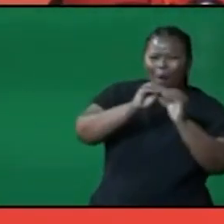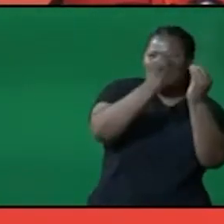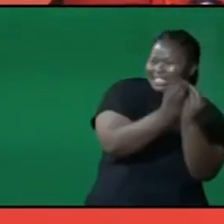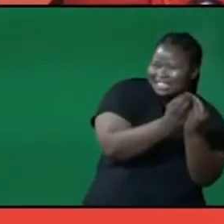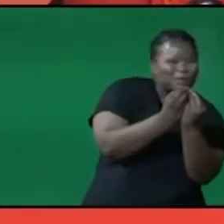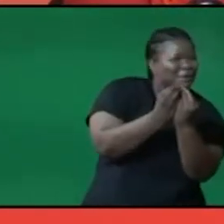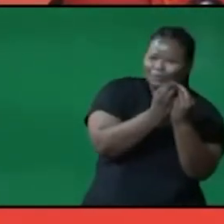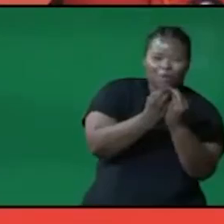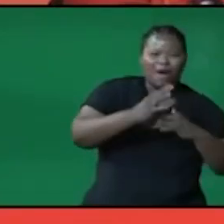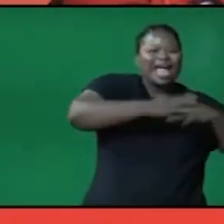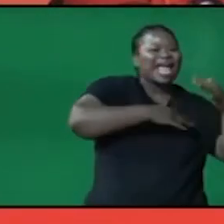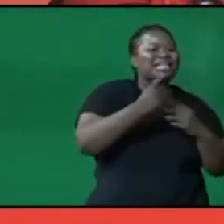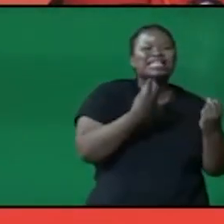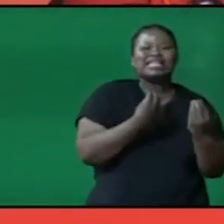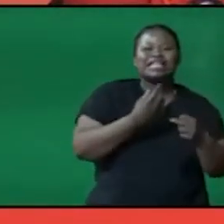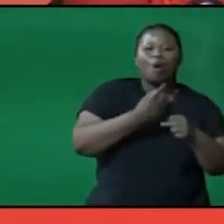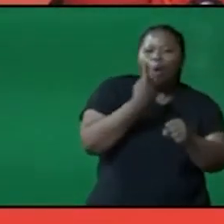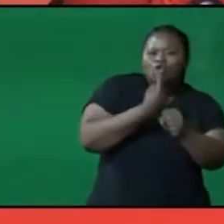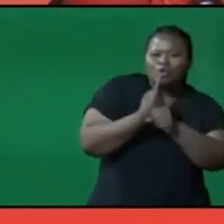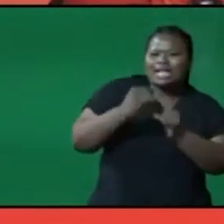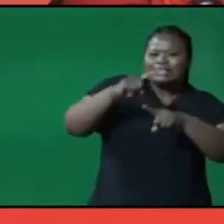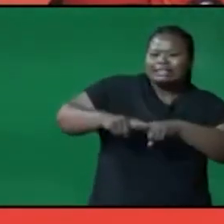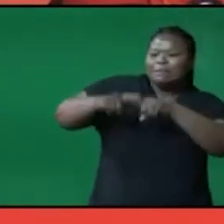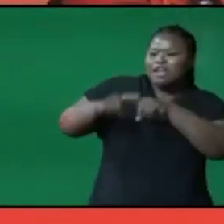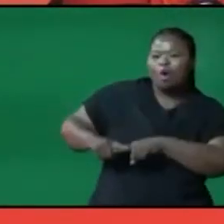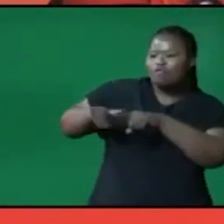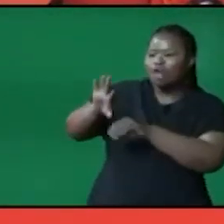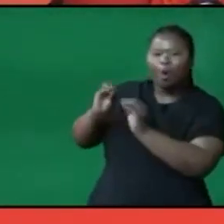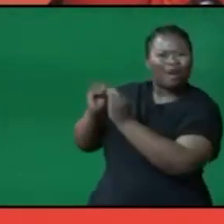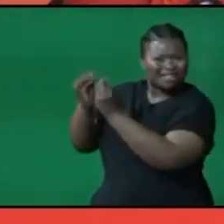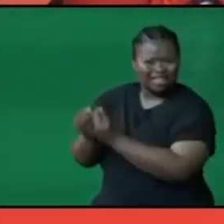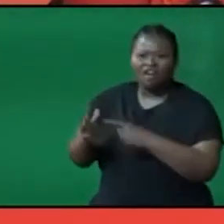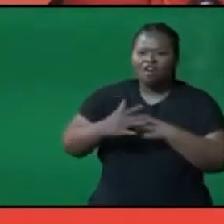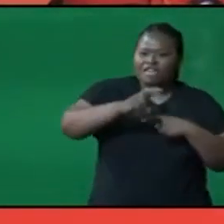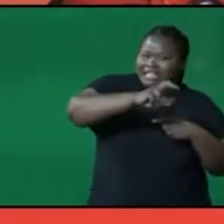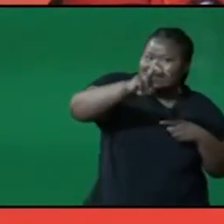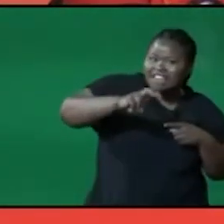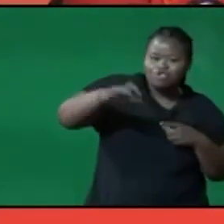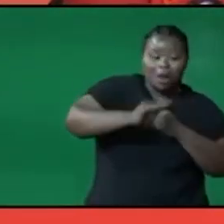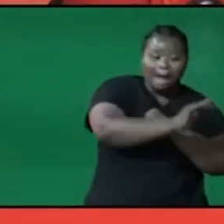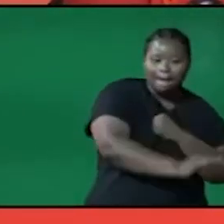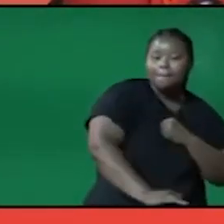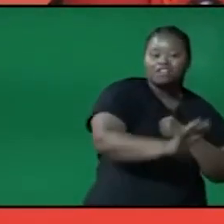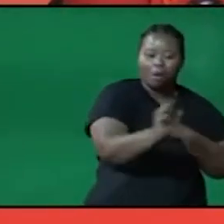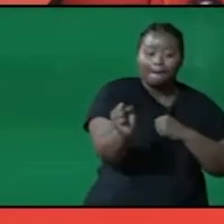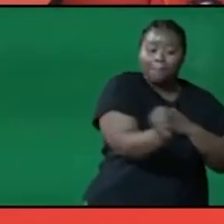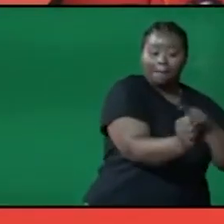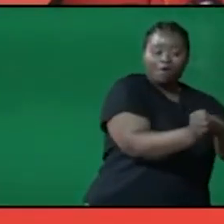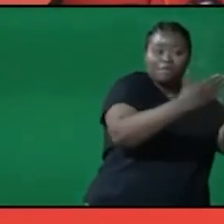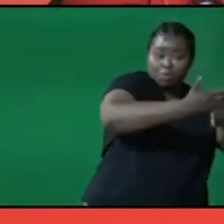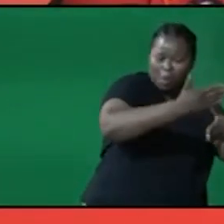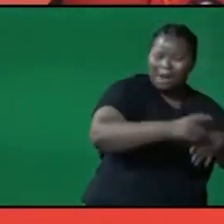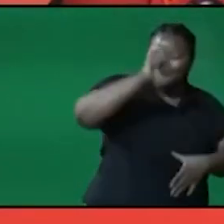organization on everyday basic organizational necessities, such as travel to their areas of deployment, and must